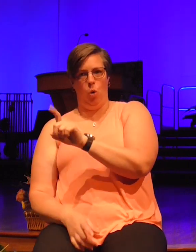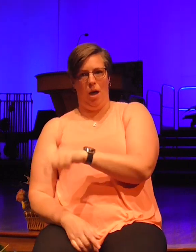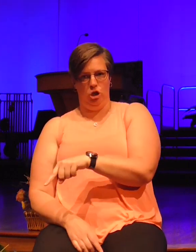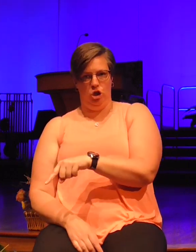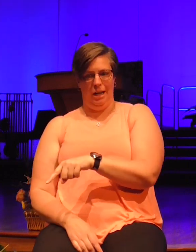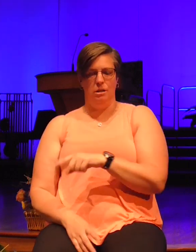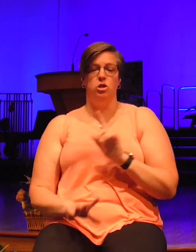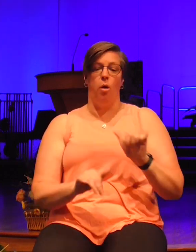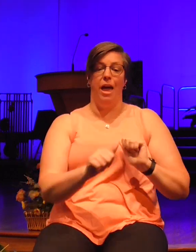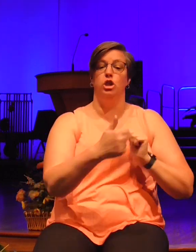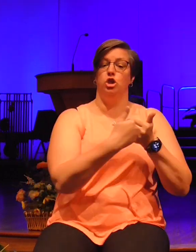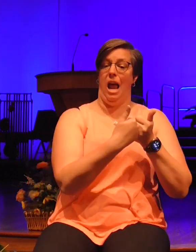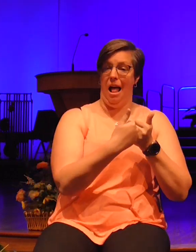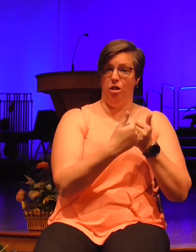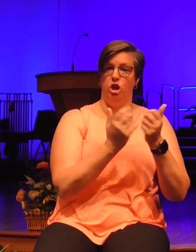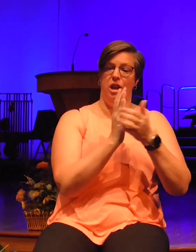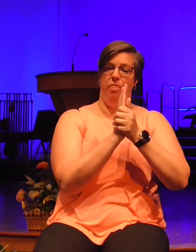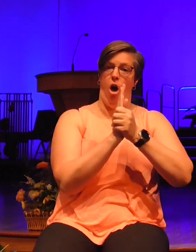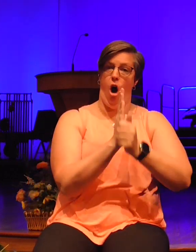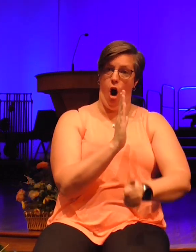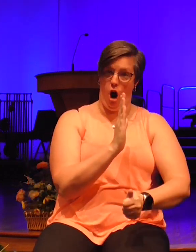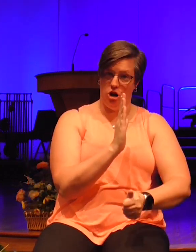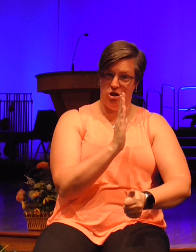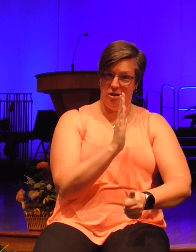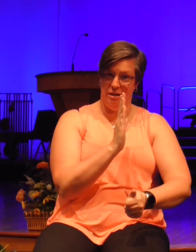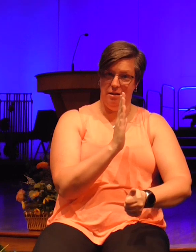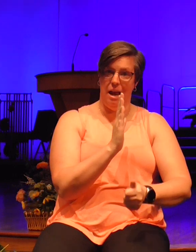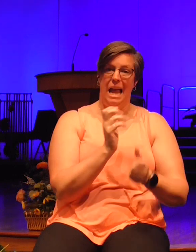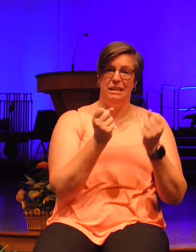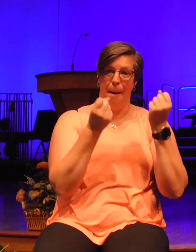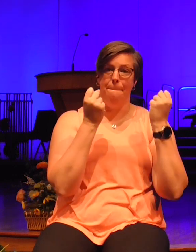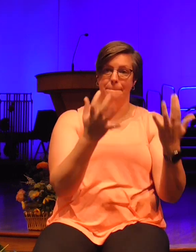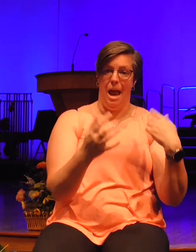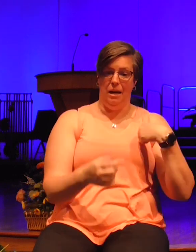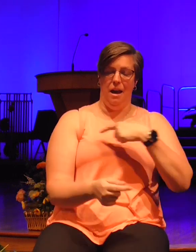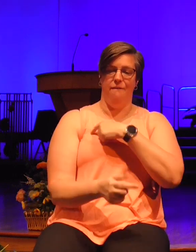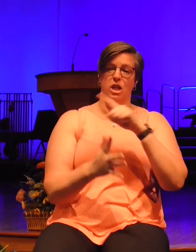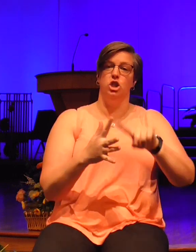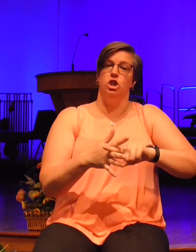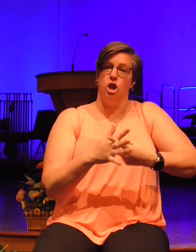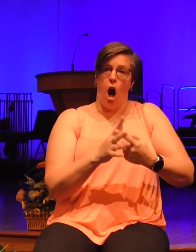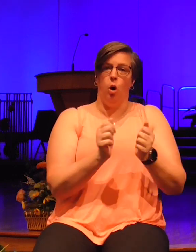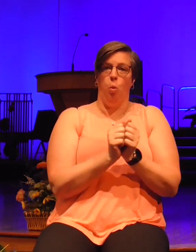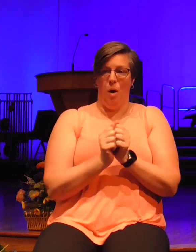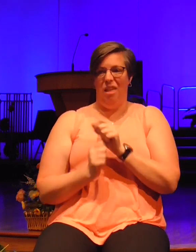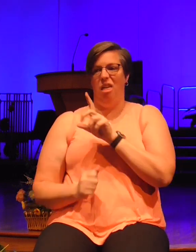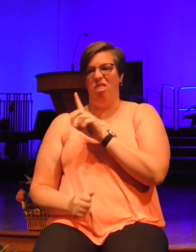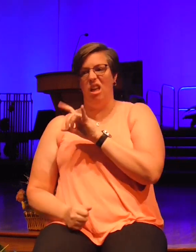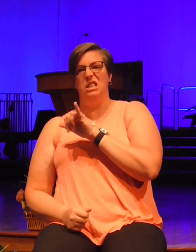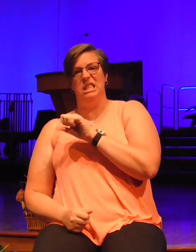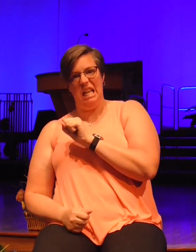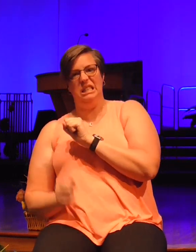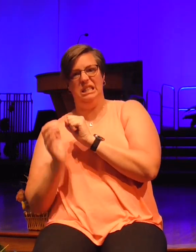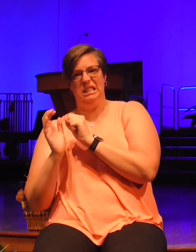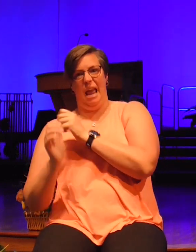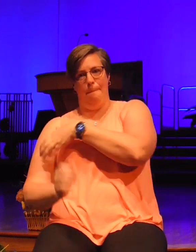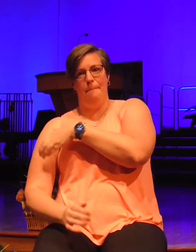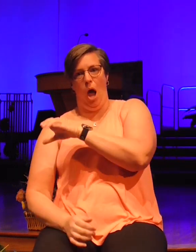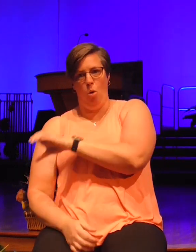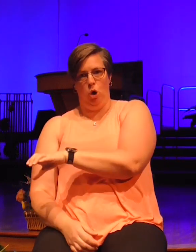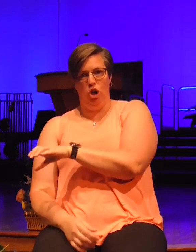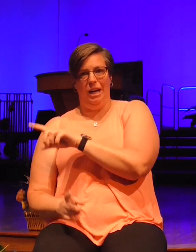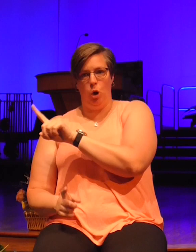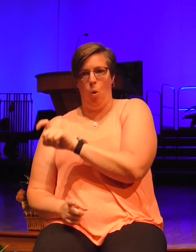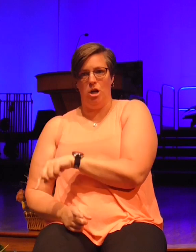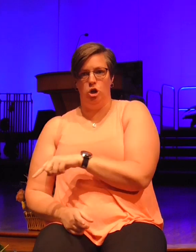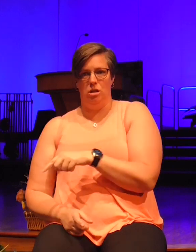this art is that many of us start with the most disempowering questions of all because we're